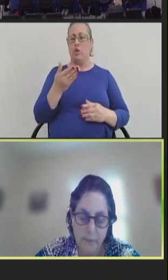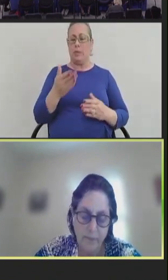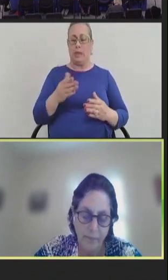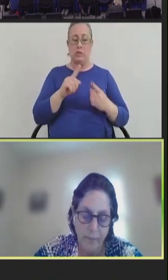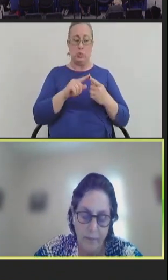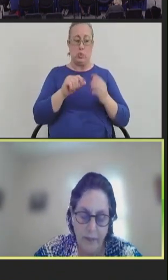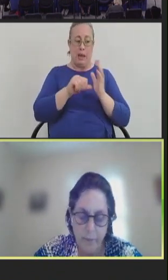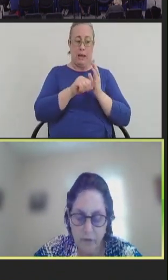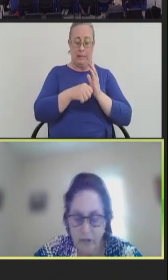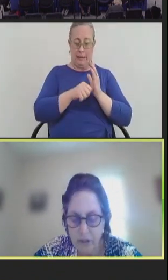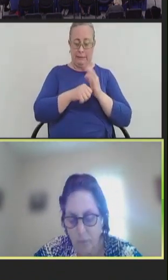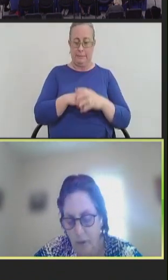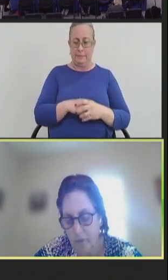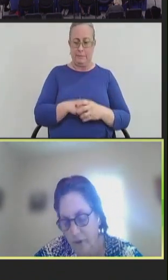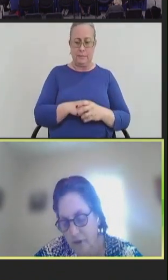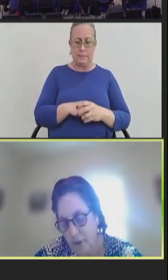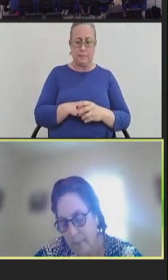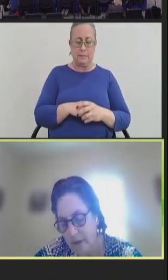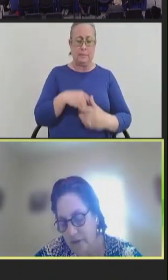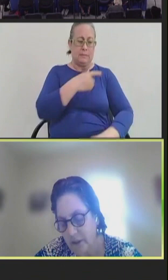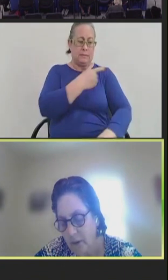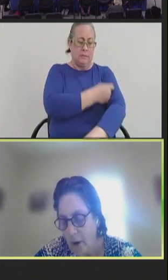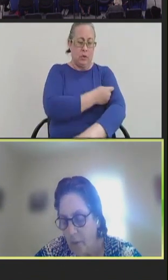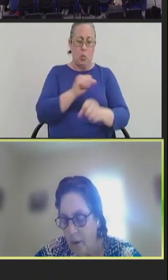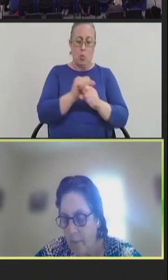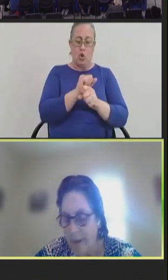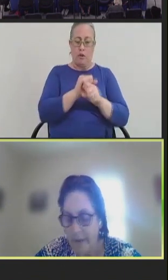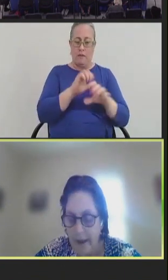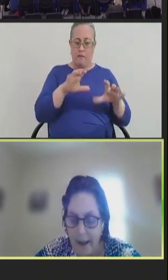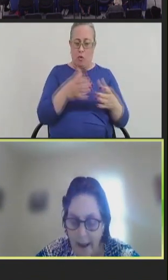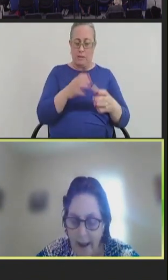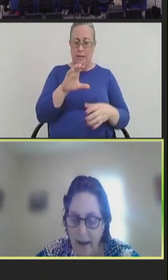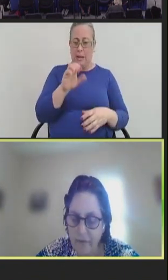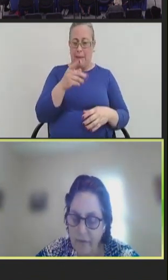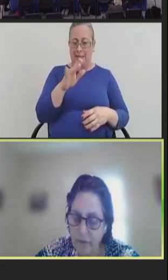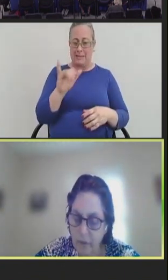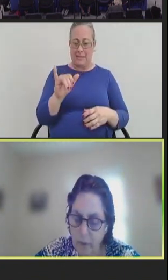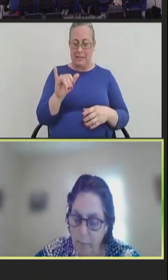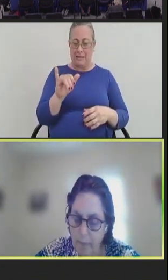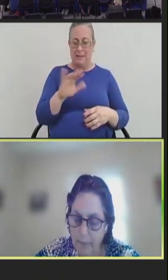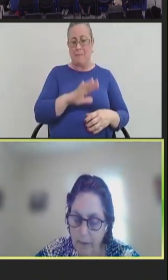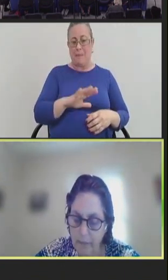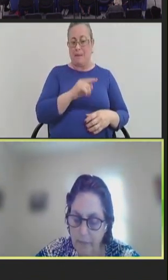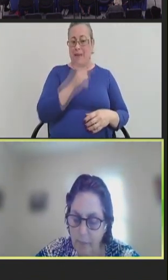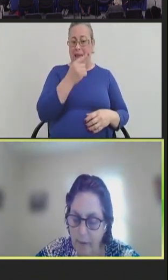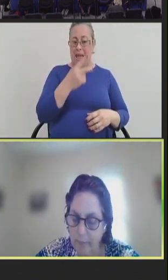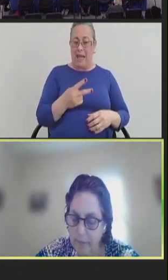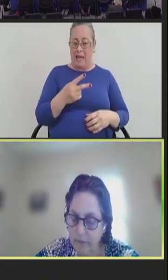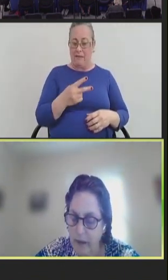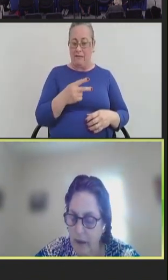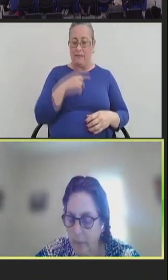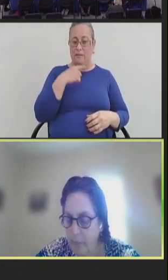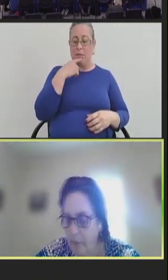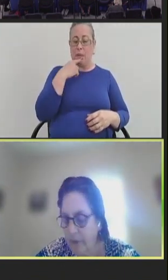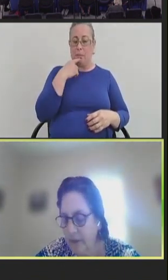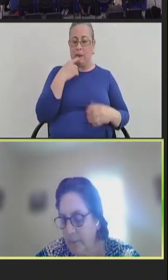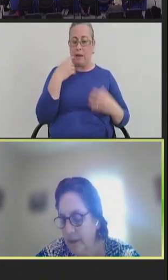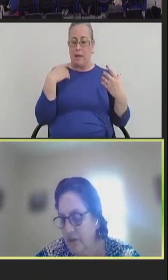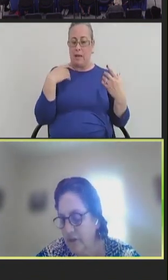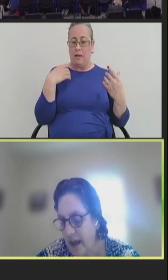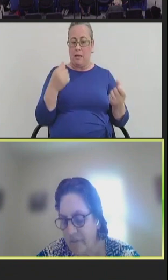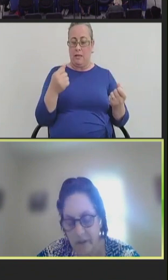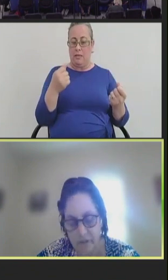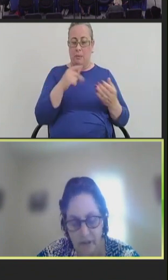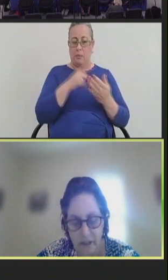was the immunization workforce capacity, where about half of the local public health departments reported